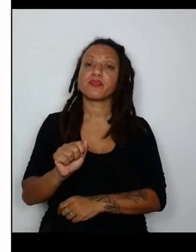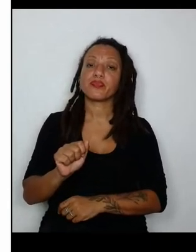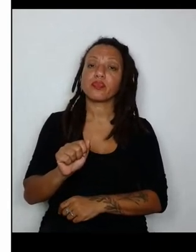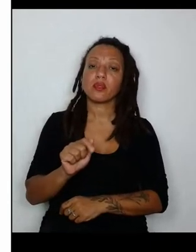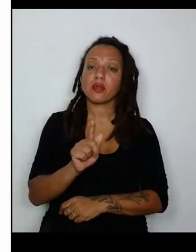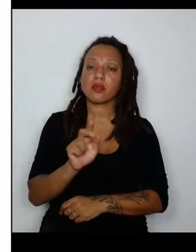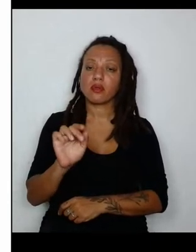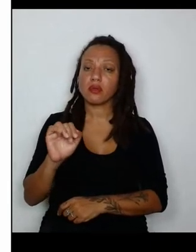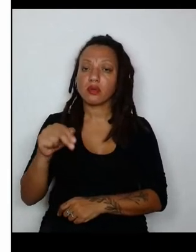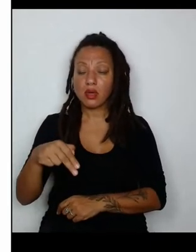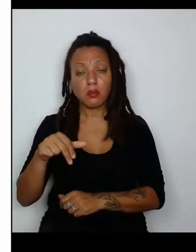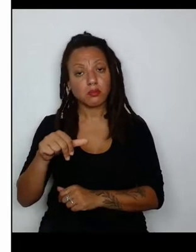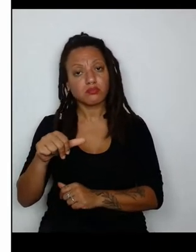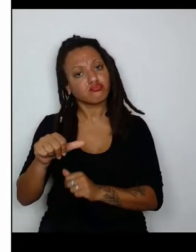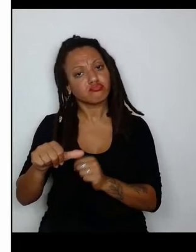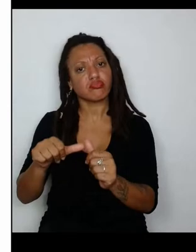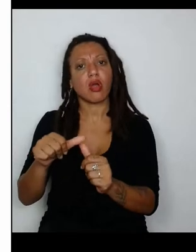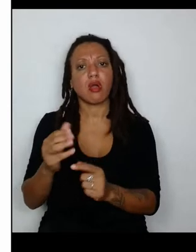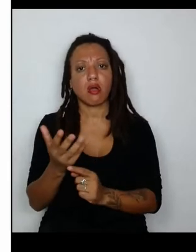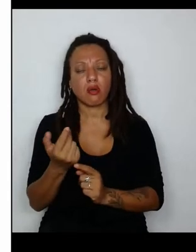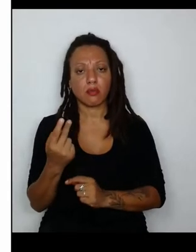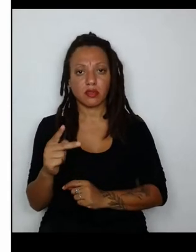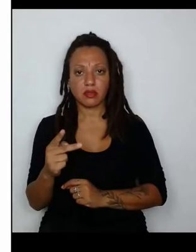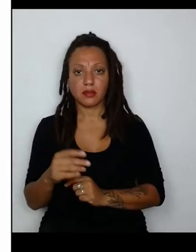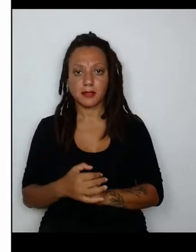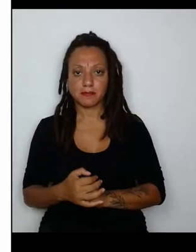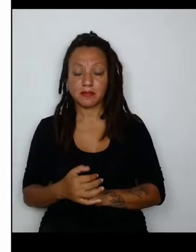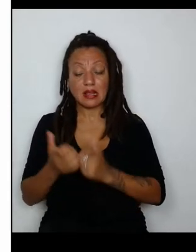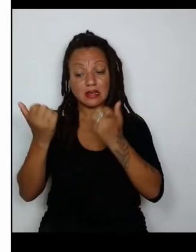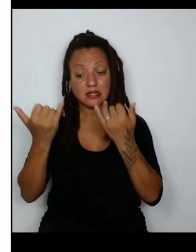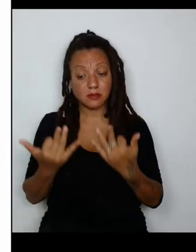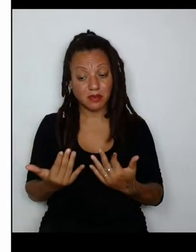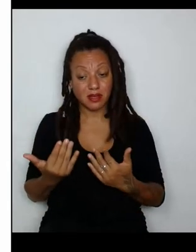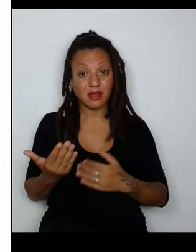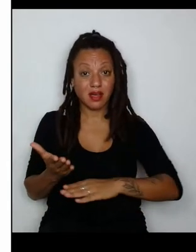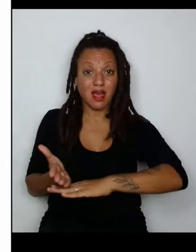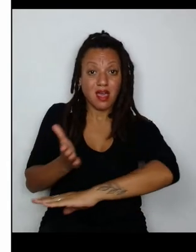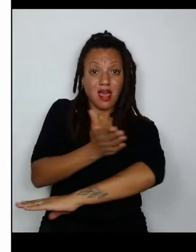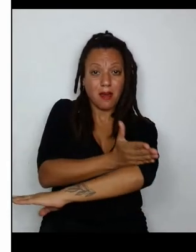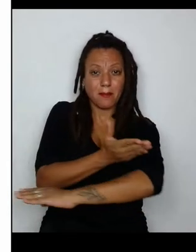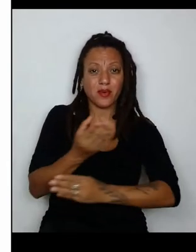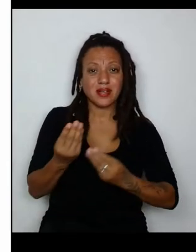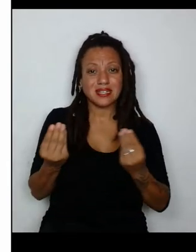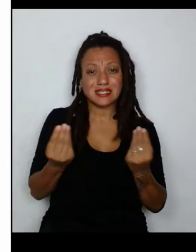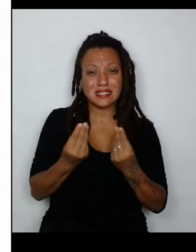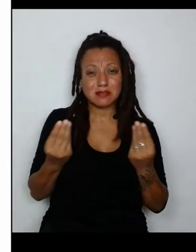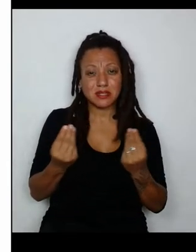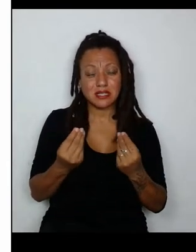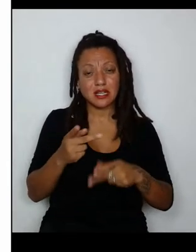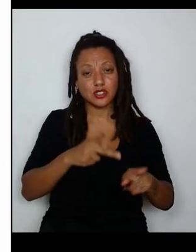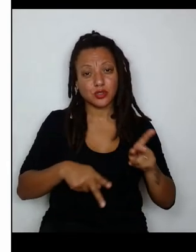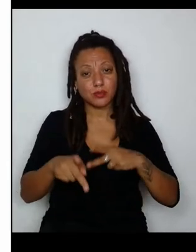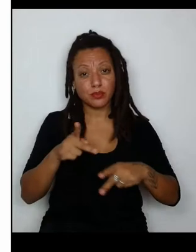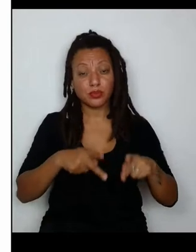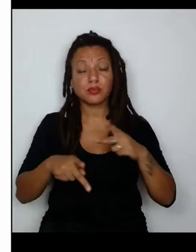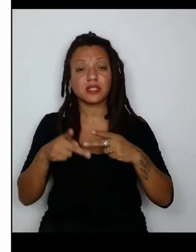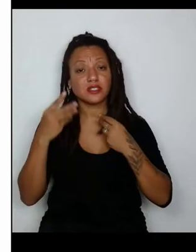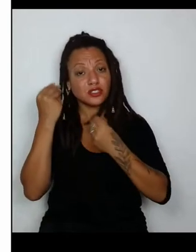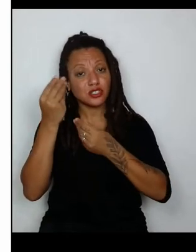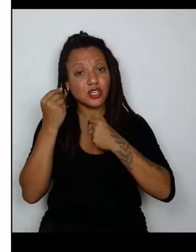sensitivity to issues of gender race and colonialism museums are having to reassess gauguin's legacy